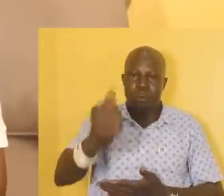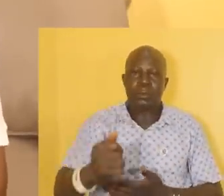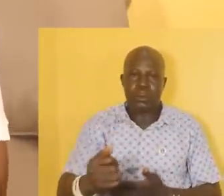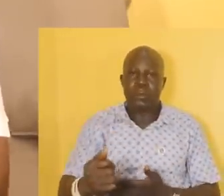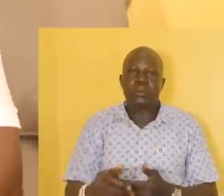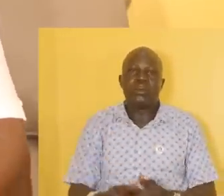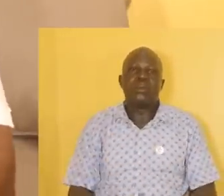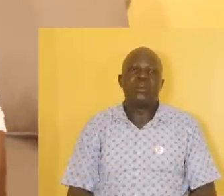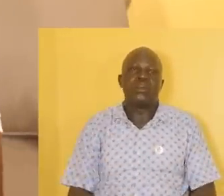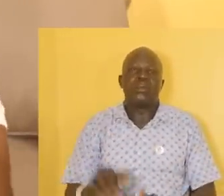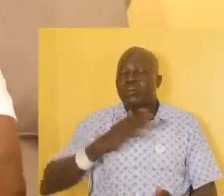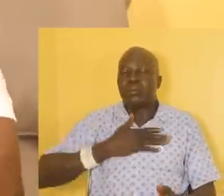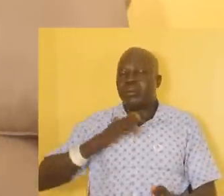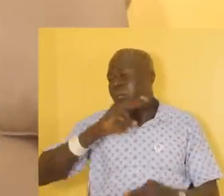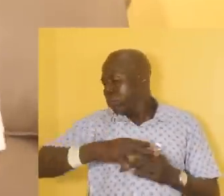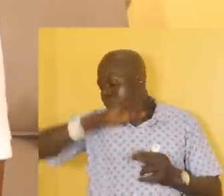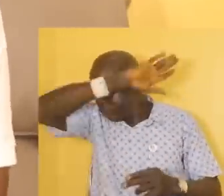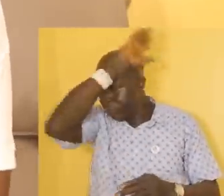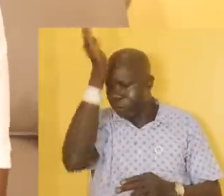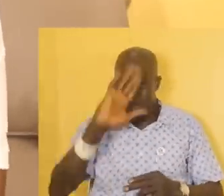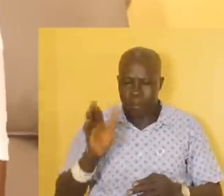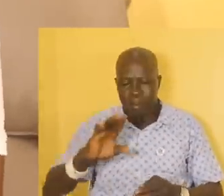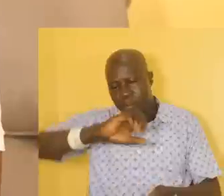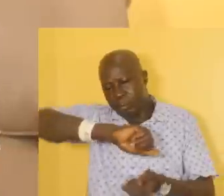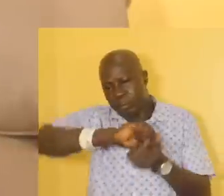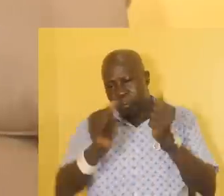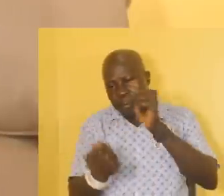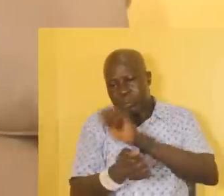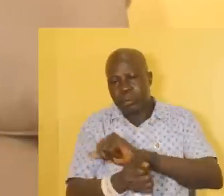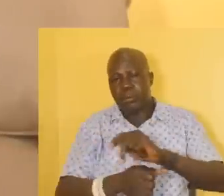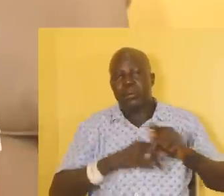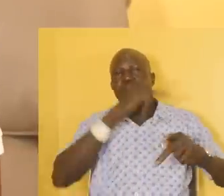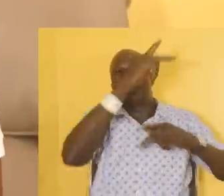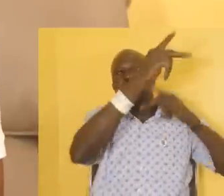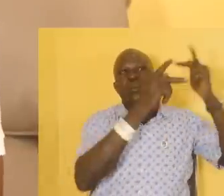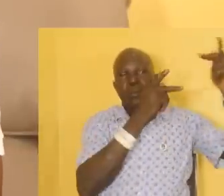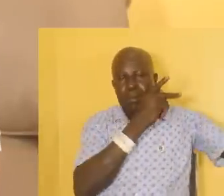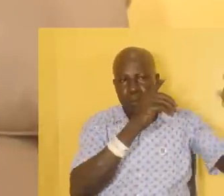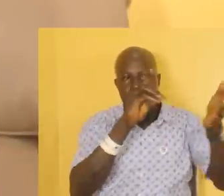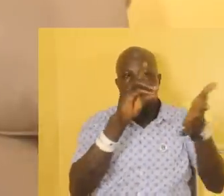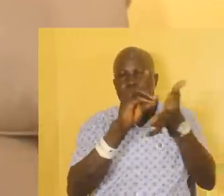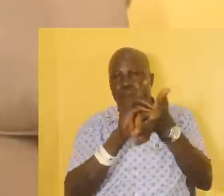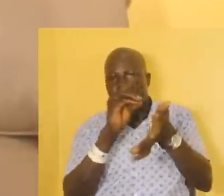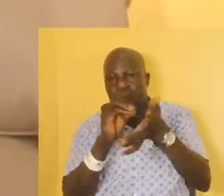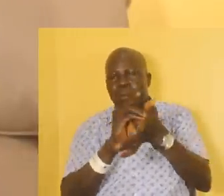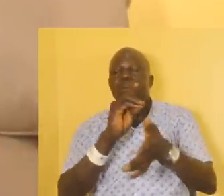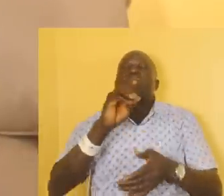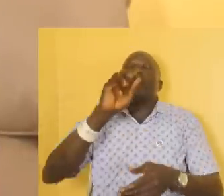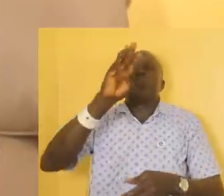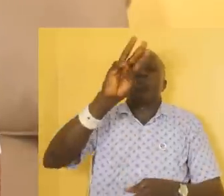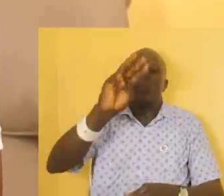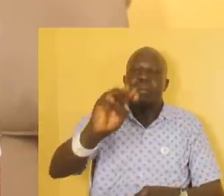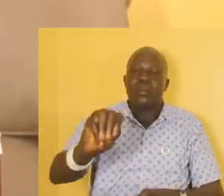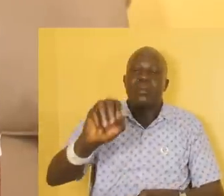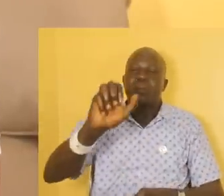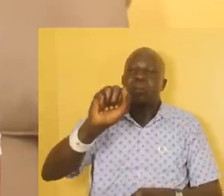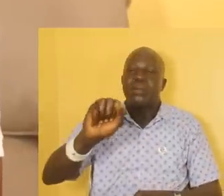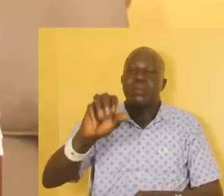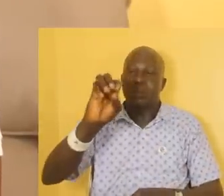Jesus' name, oh, hey. My Lord. My name never changed. Apostle. He's the apostle. Dr. S.M.O. Mustafa